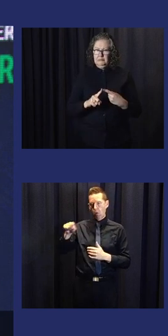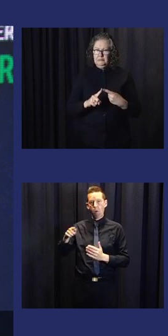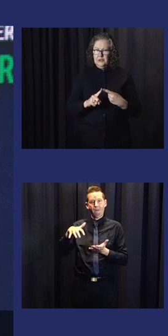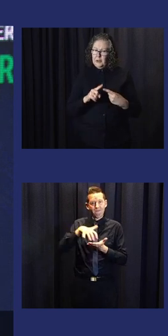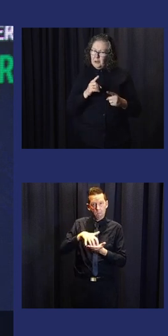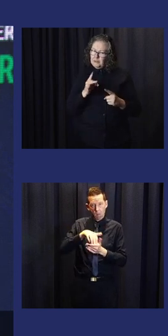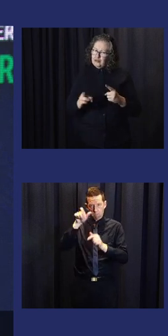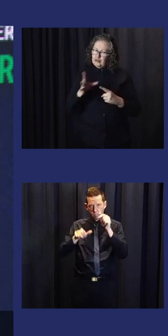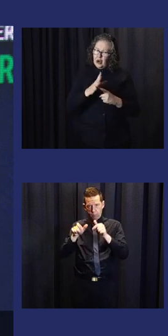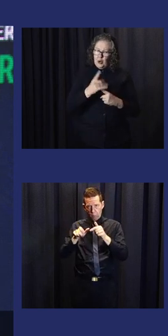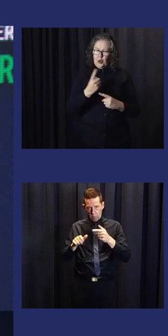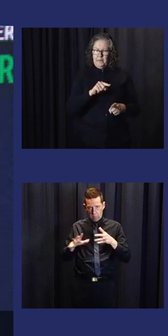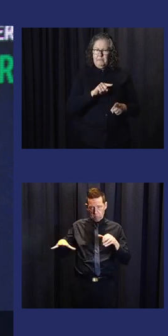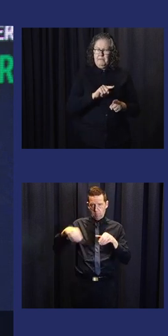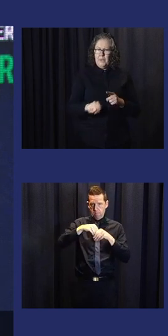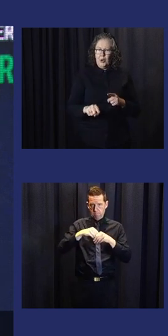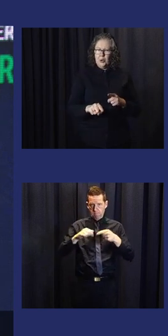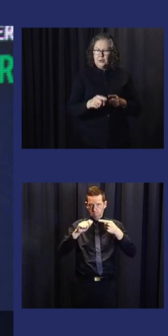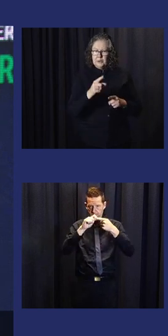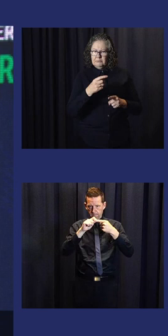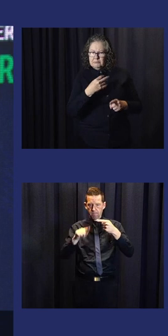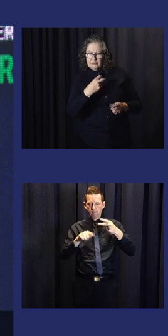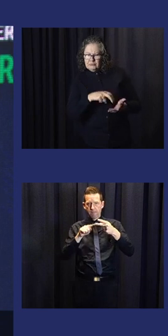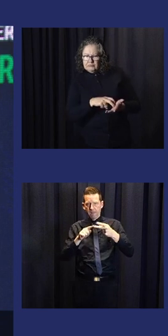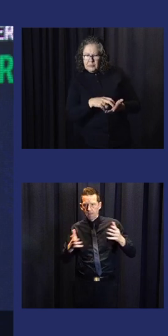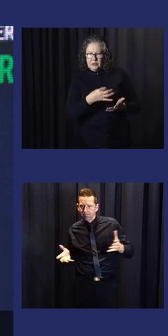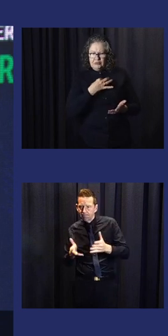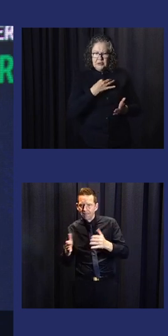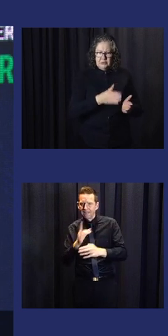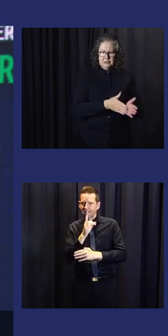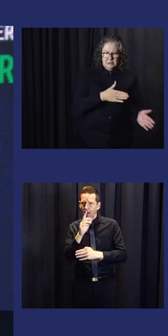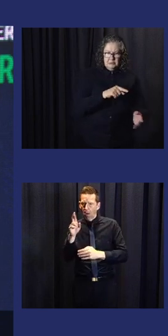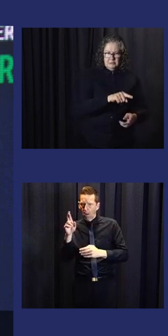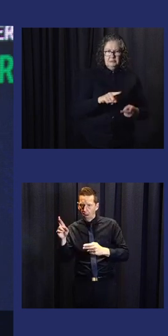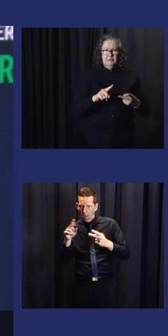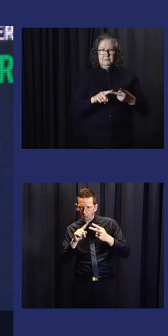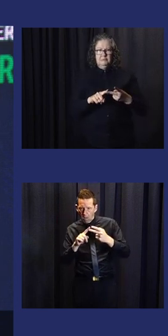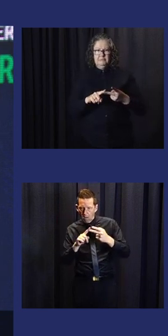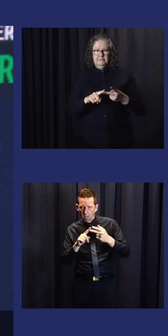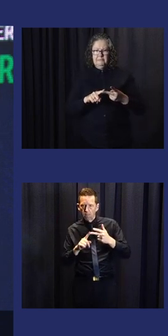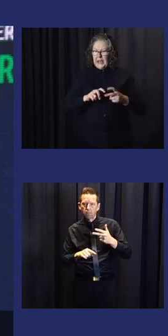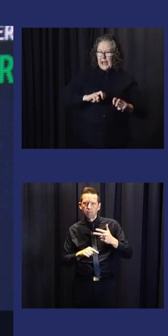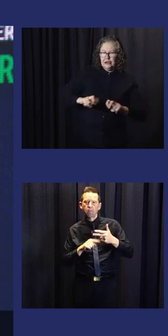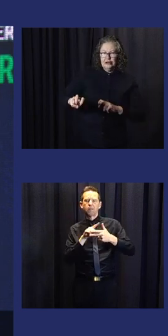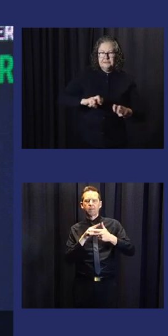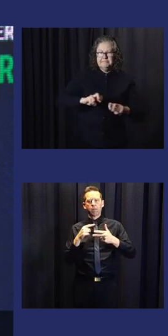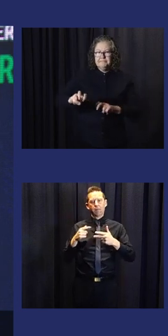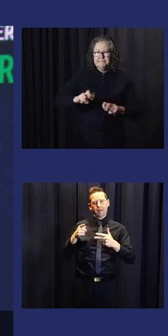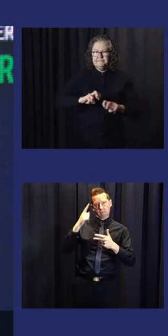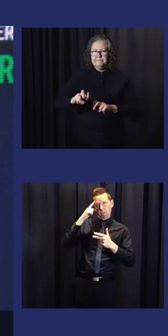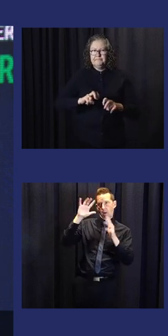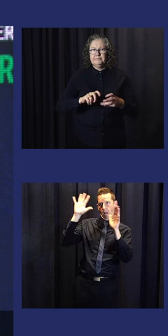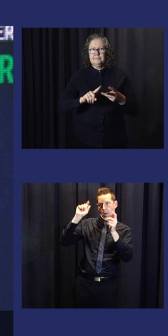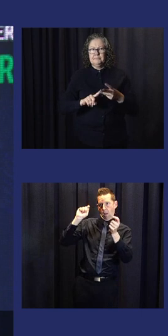vulnerable. Number 2 is promote locally led DRR action. And number 3, increase amount of accessibility to